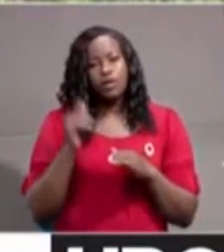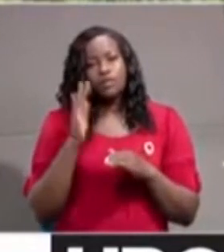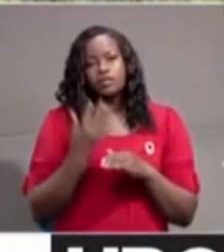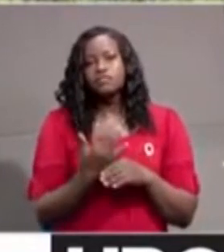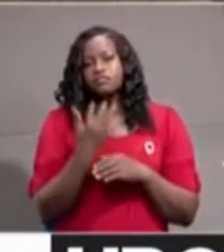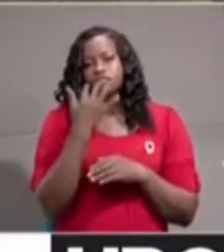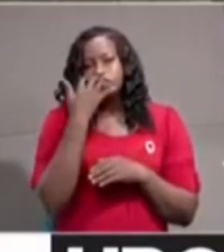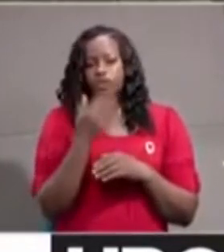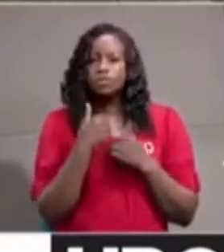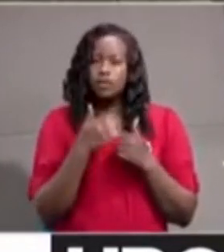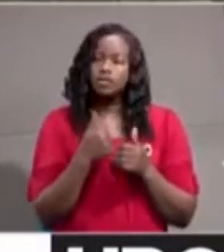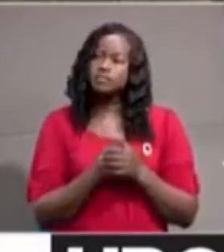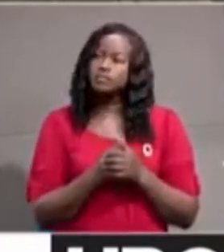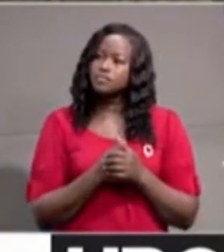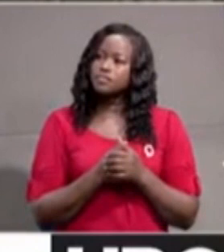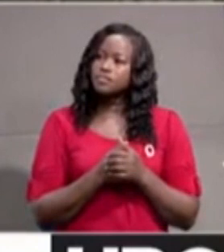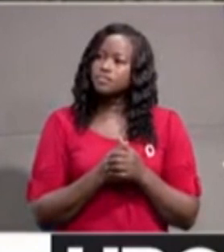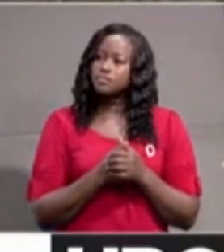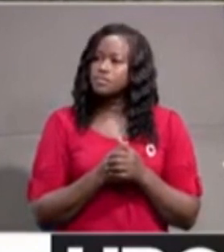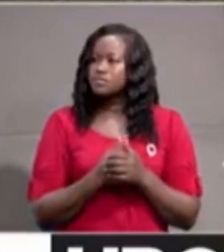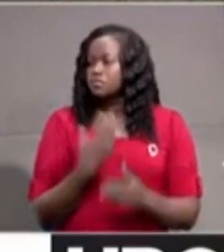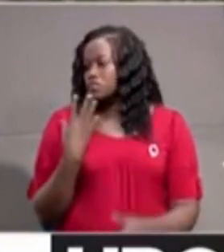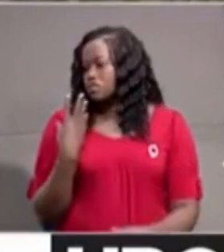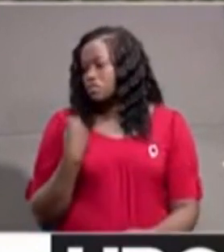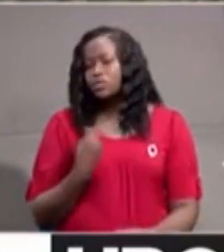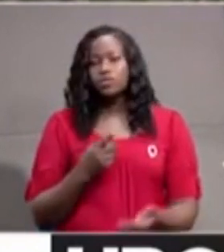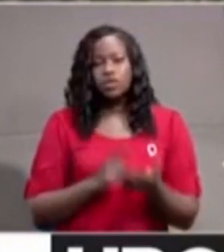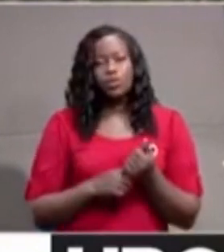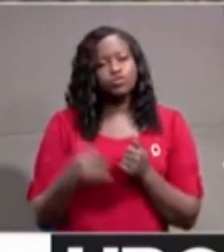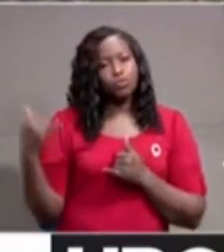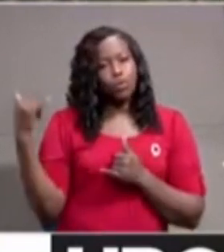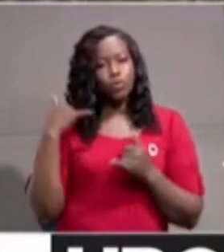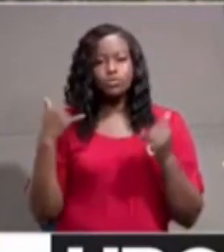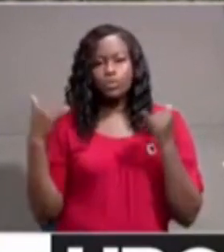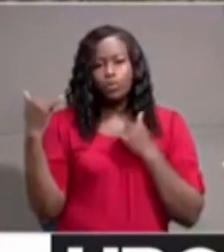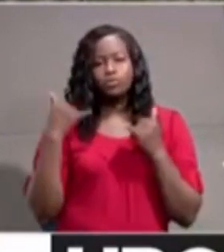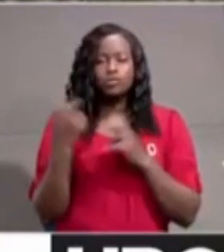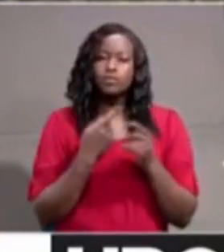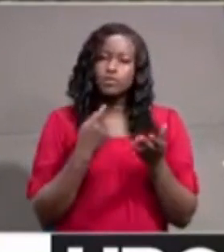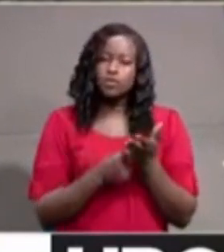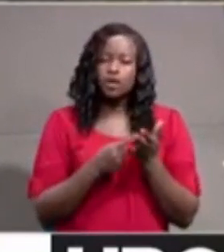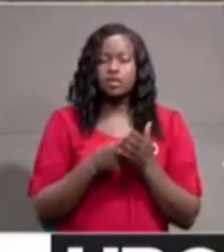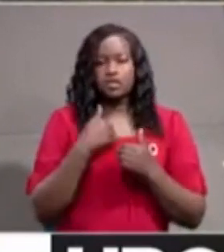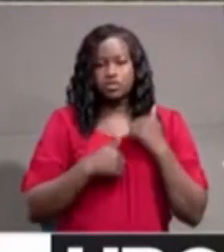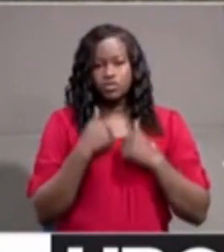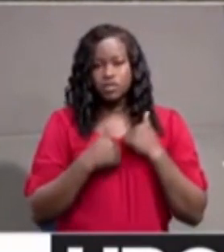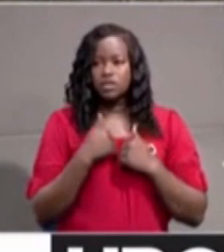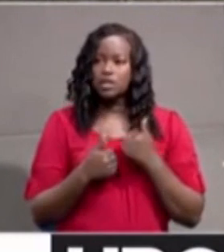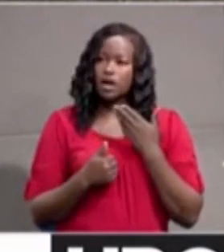to its aromatic value. Recently we had calls from all over Uganda who were interested in